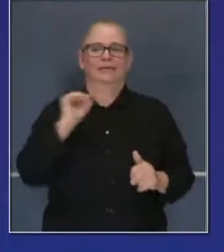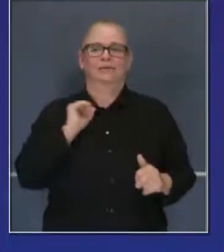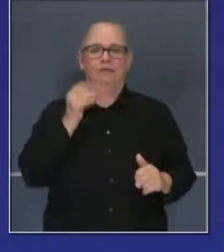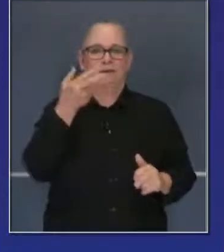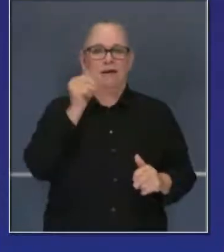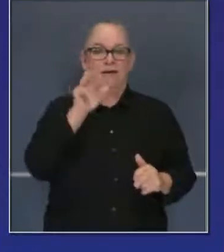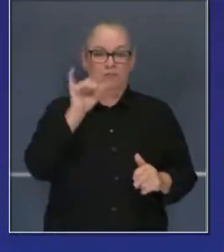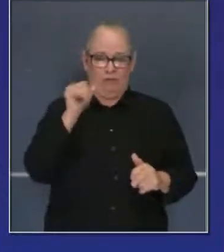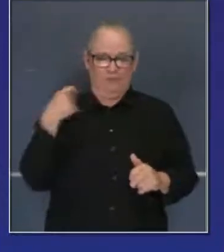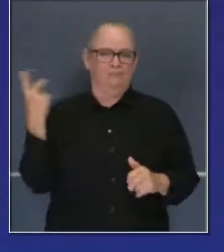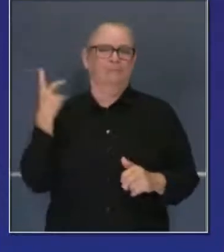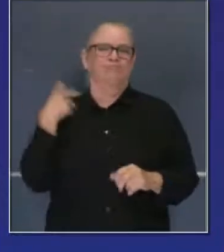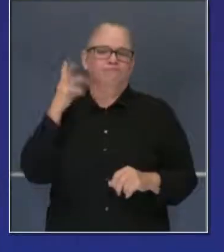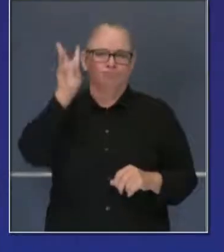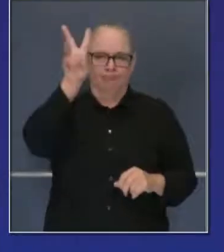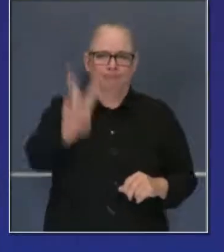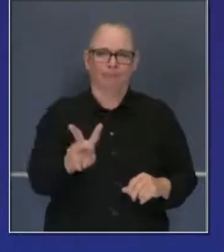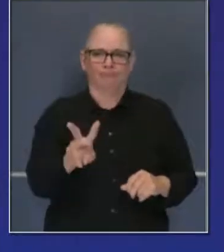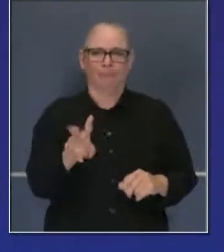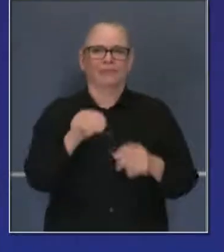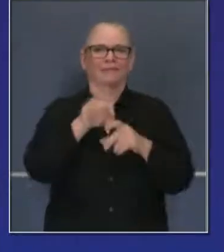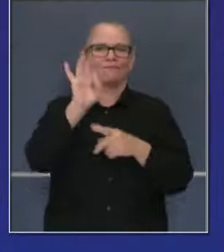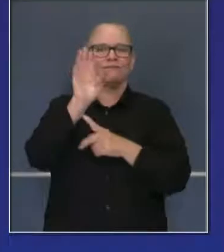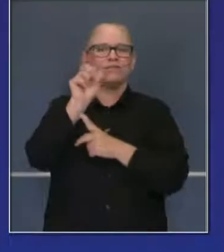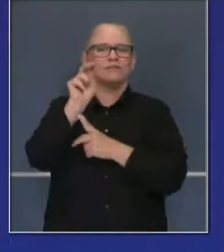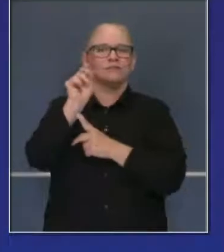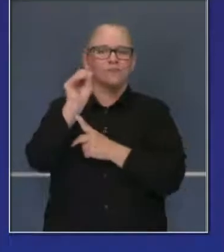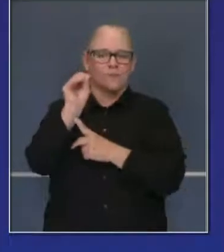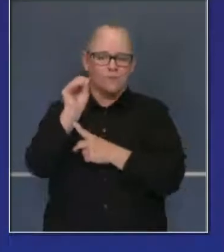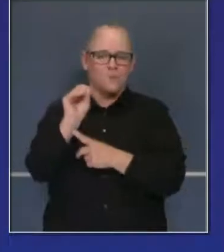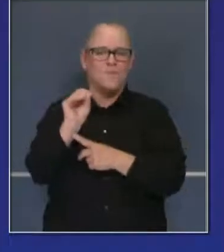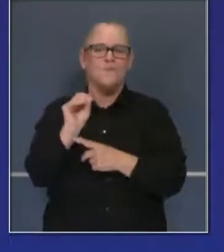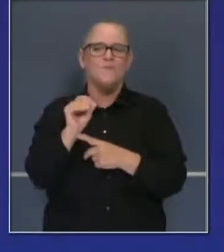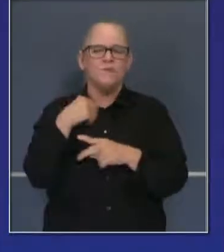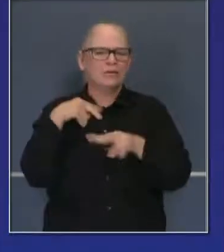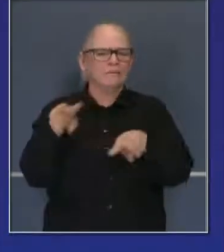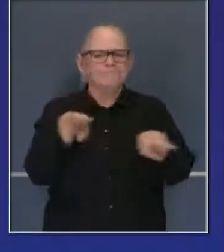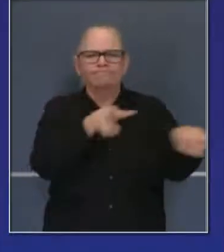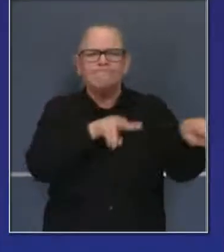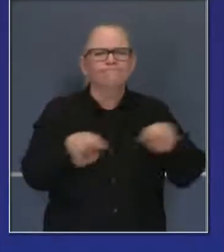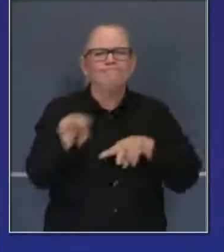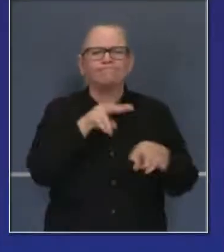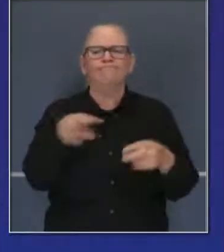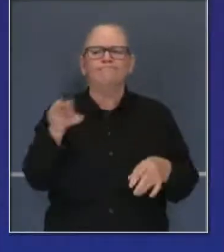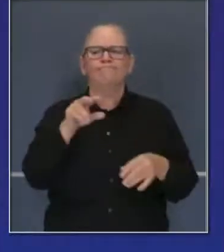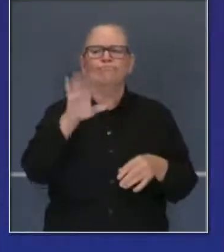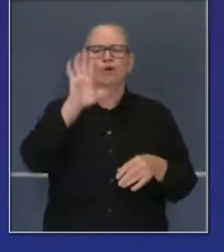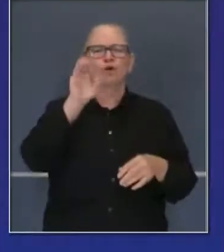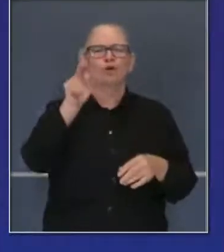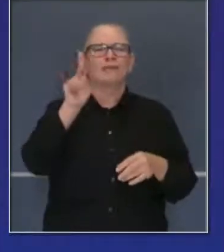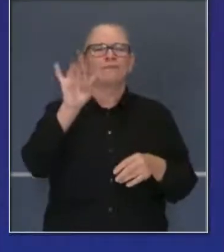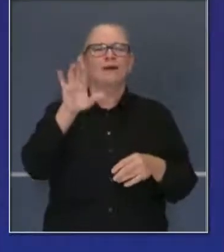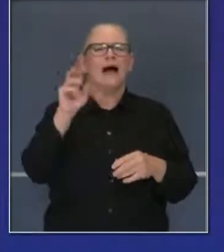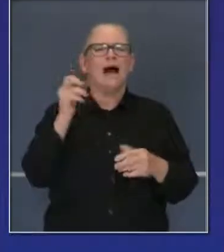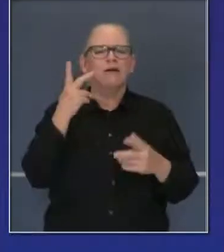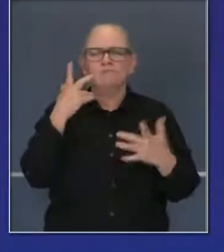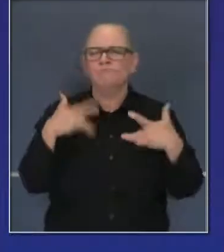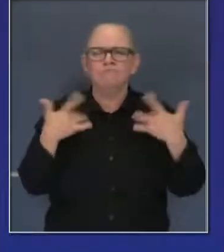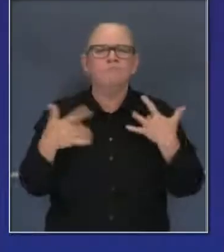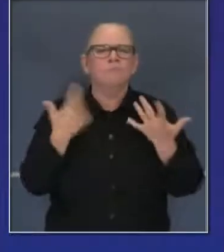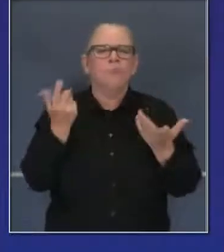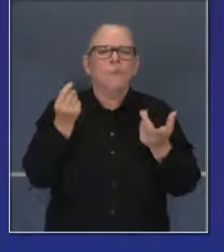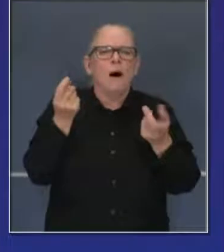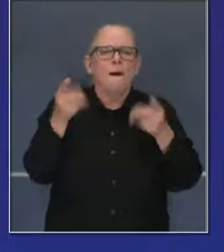Fresno, in the county. The Creek Fire, which has generated a lot of national attention for good reason. This is